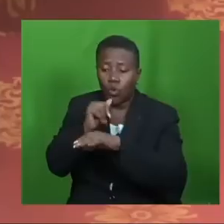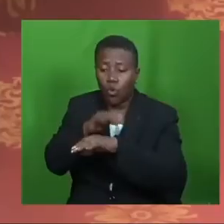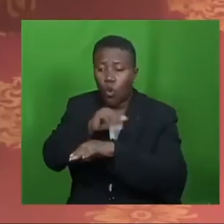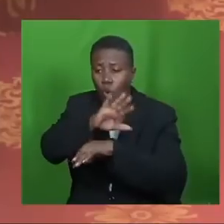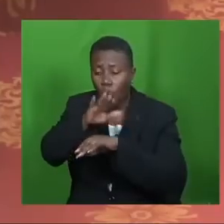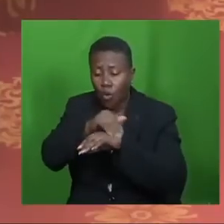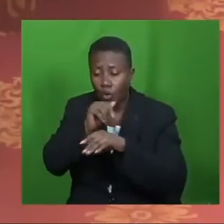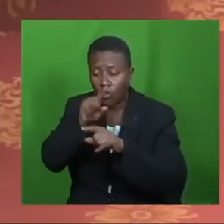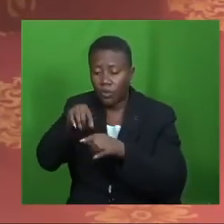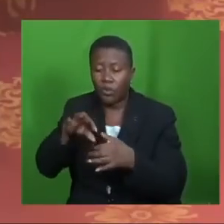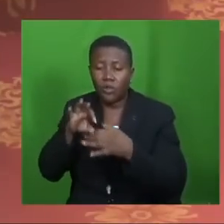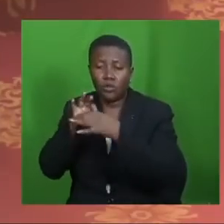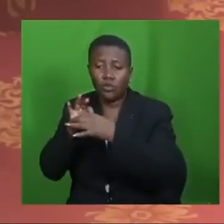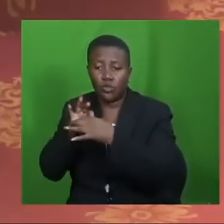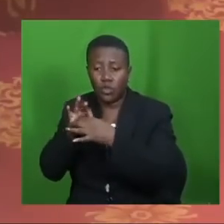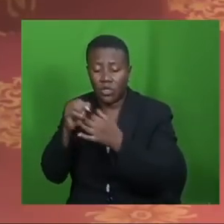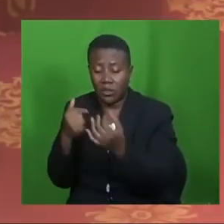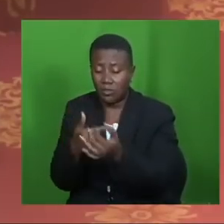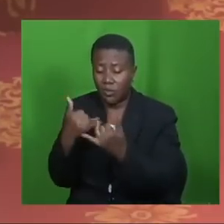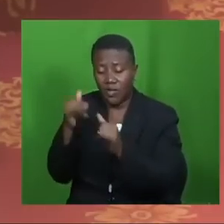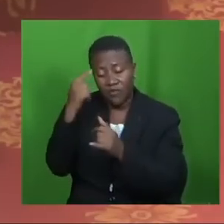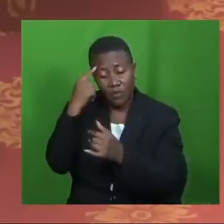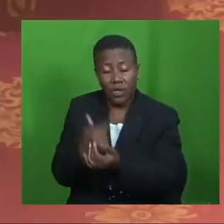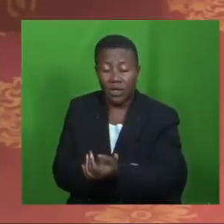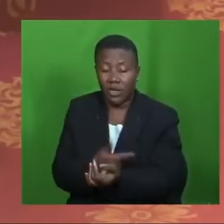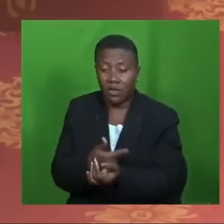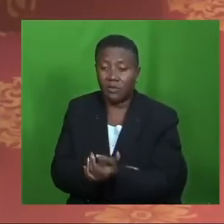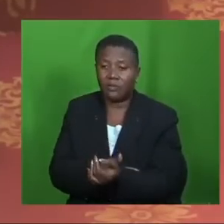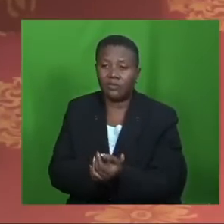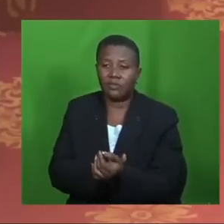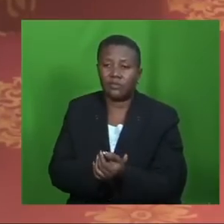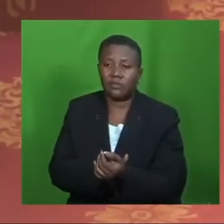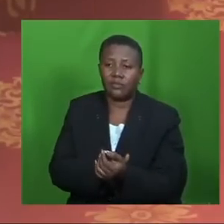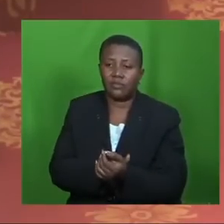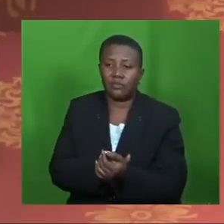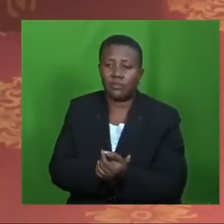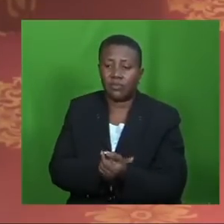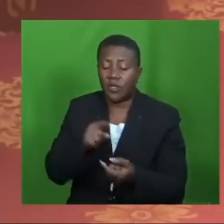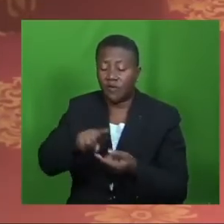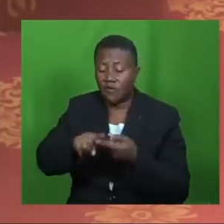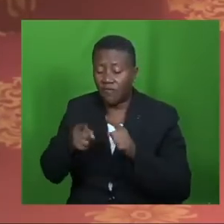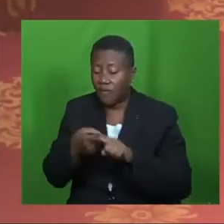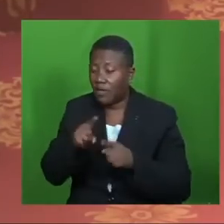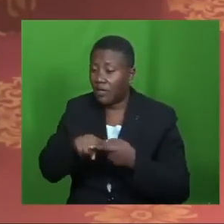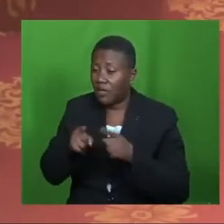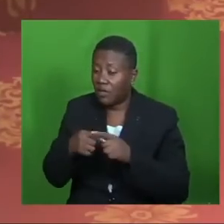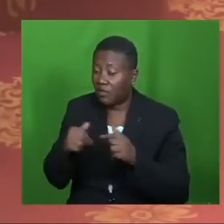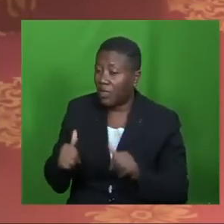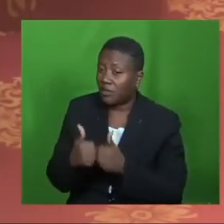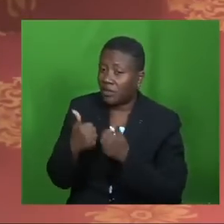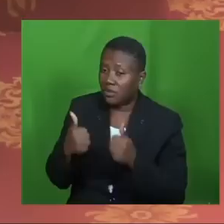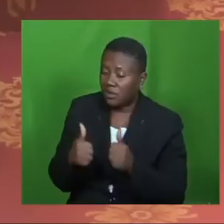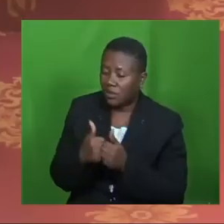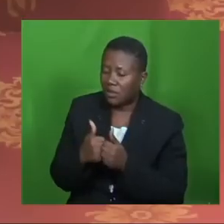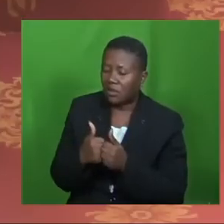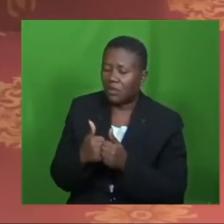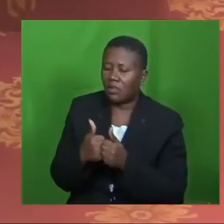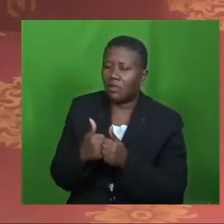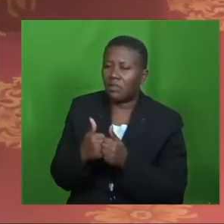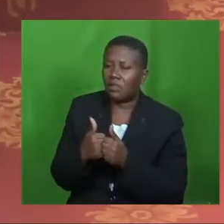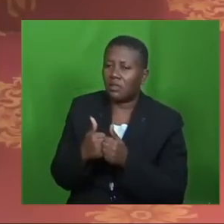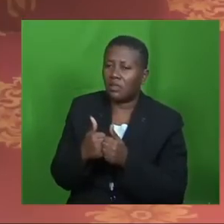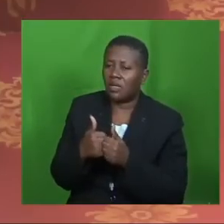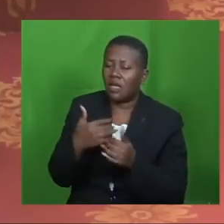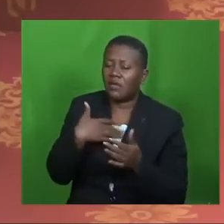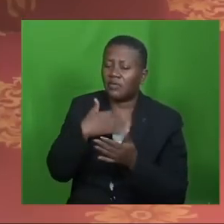squad. Friendly matches, Mr. Speaker. Part of Ghana preparation were two international